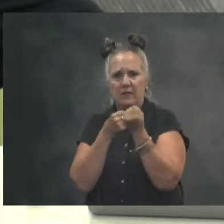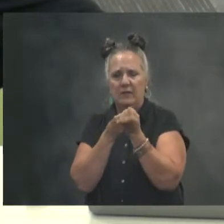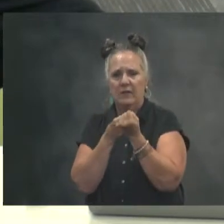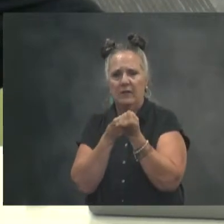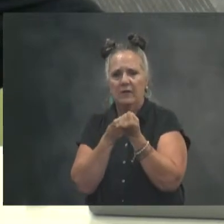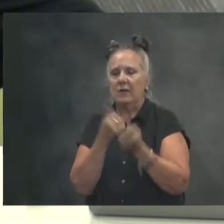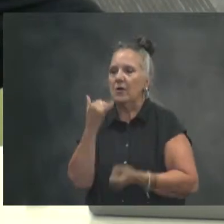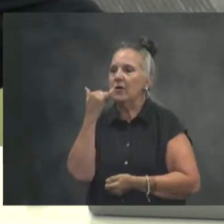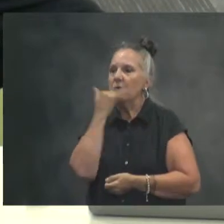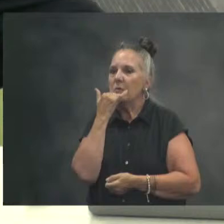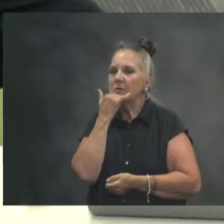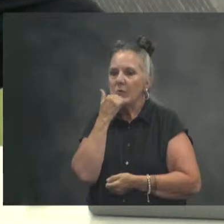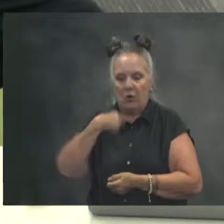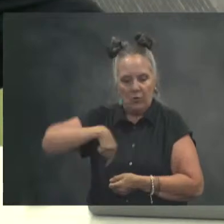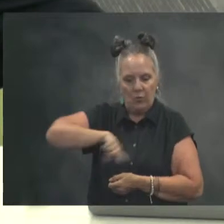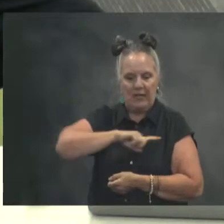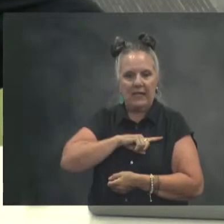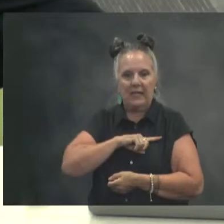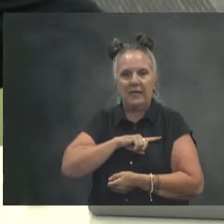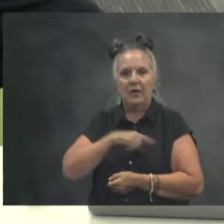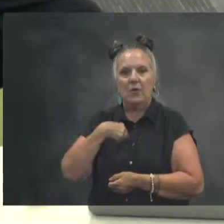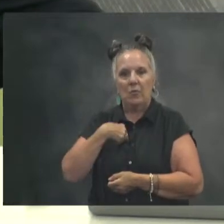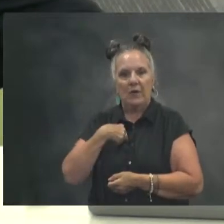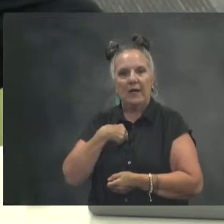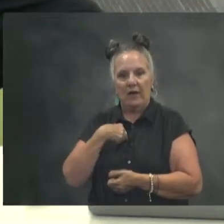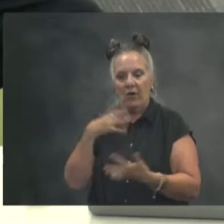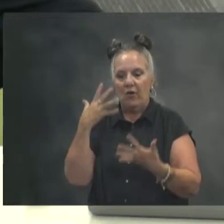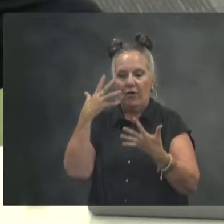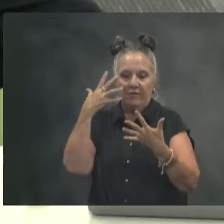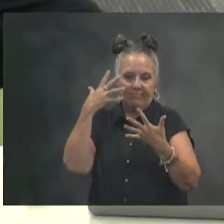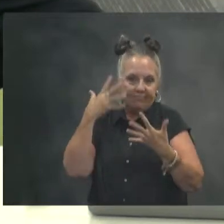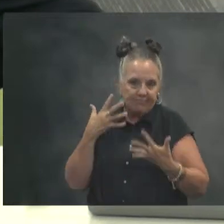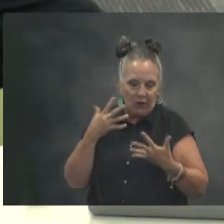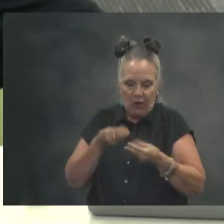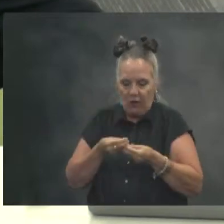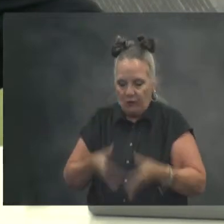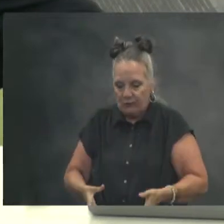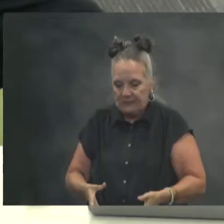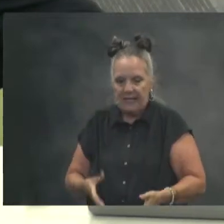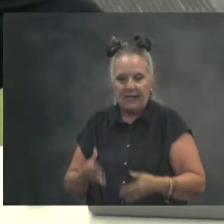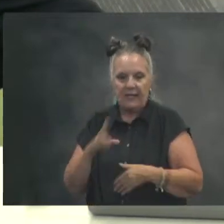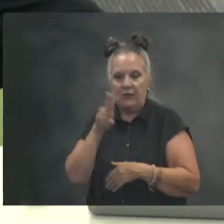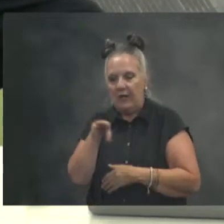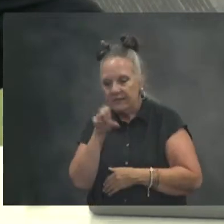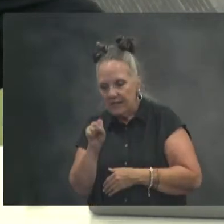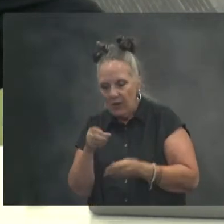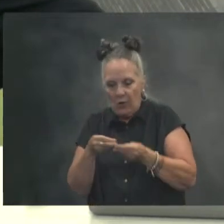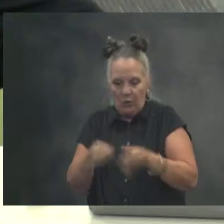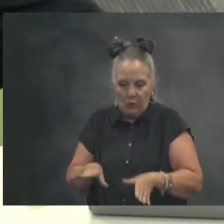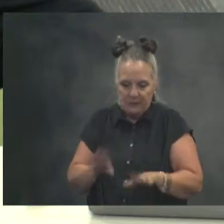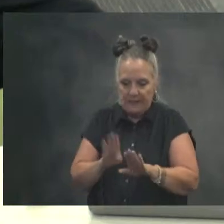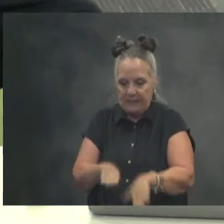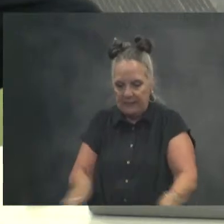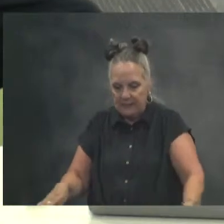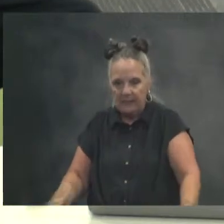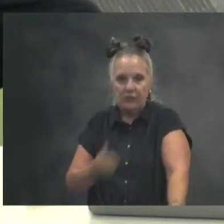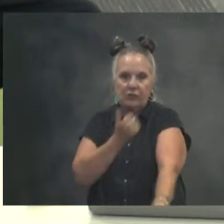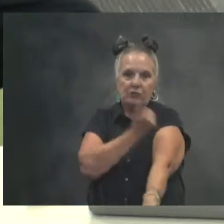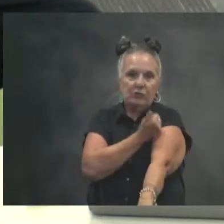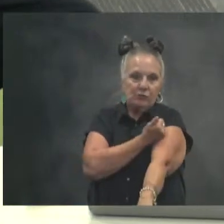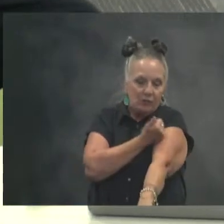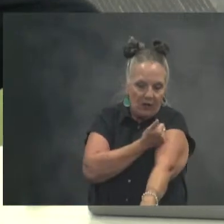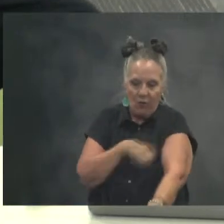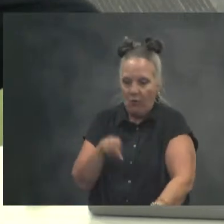is wrong with us? We are a disgrace. We're losing our country. We're losing our children to drug